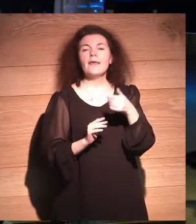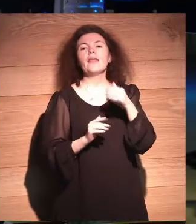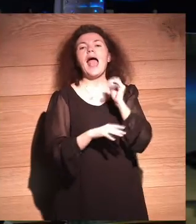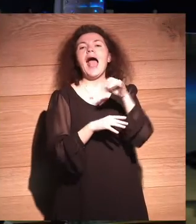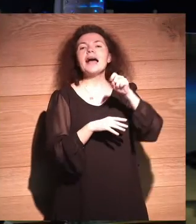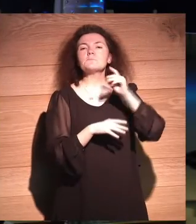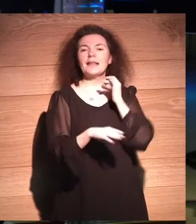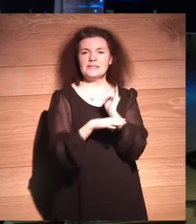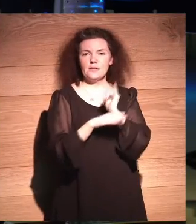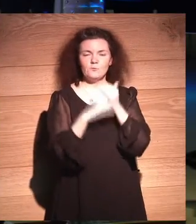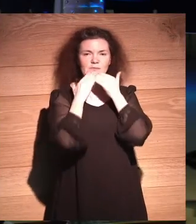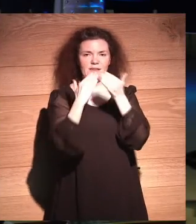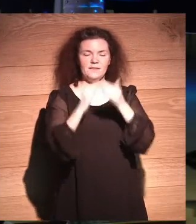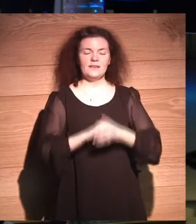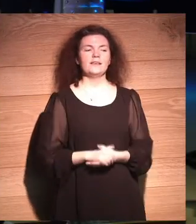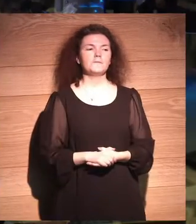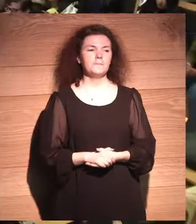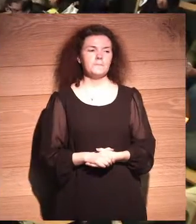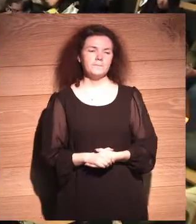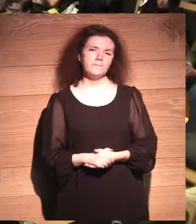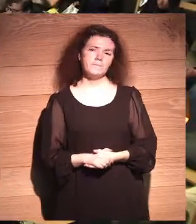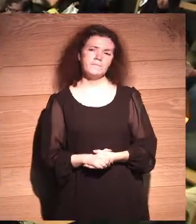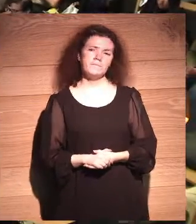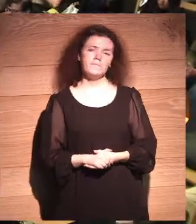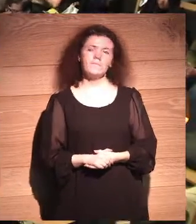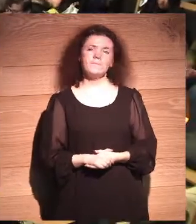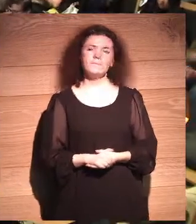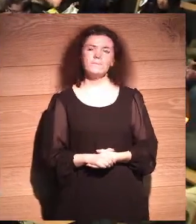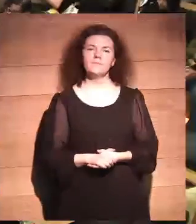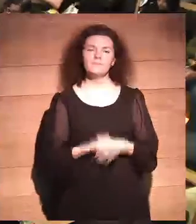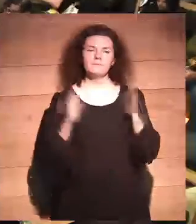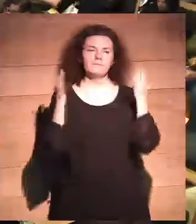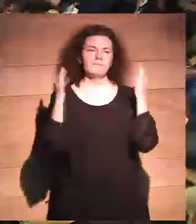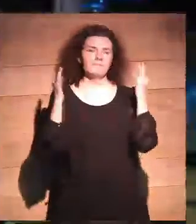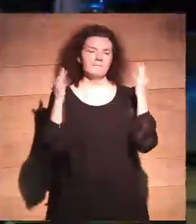Liniers from Aspen Institute as well. Thank you.